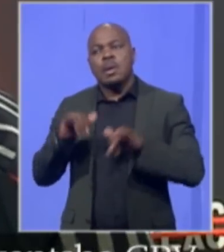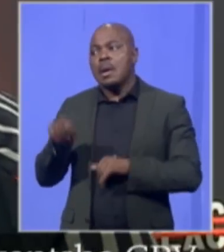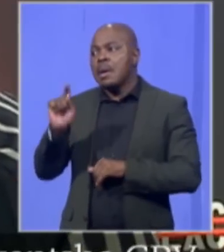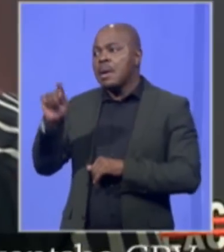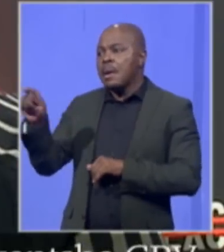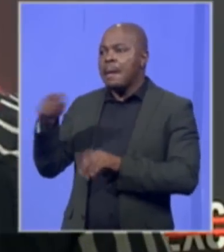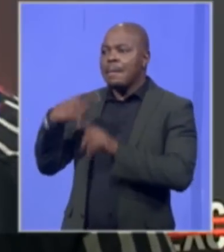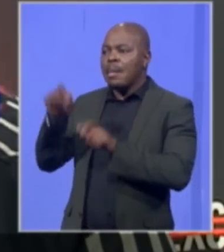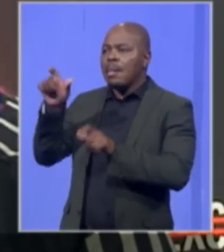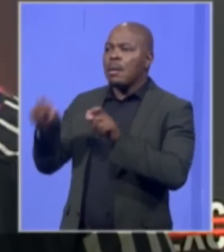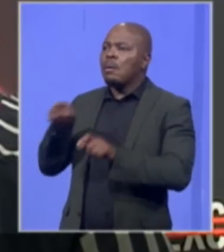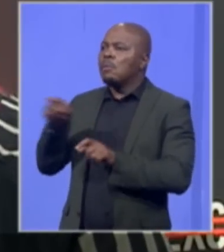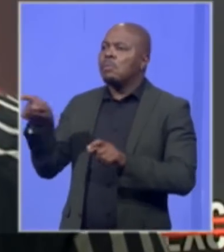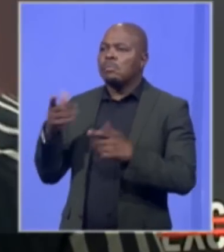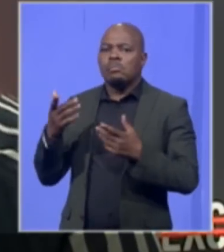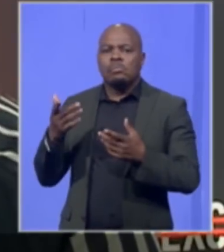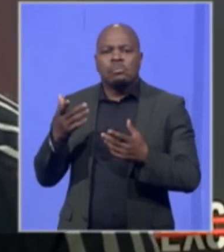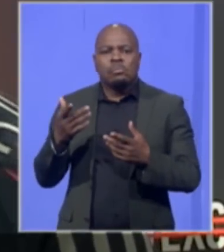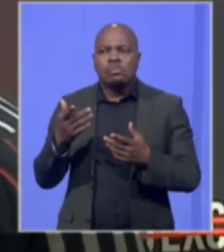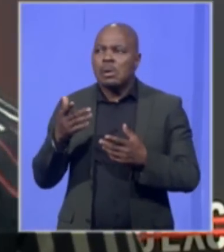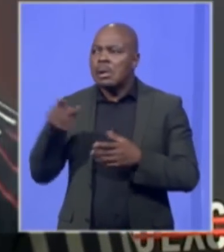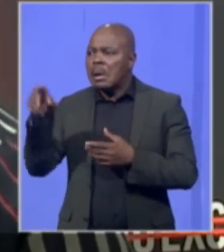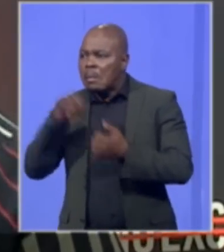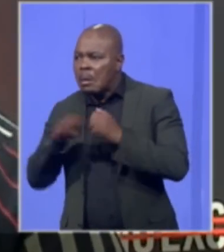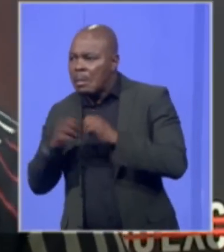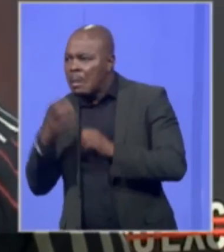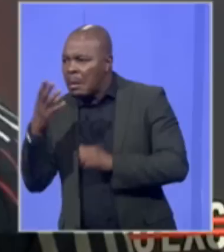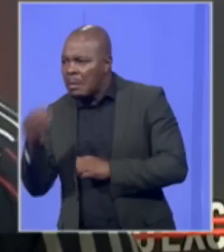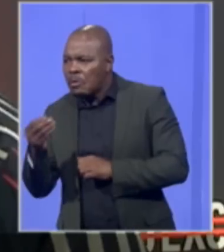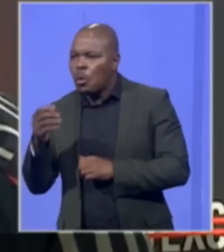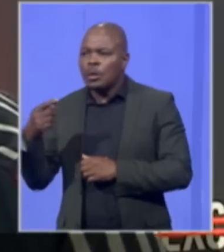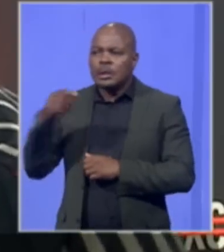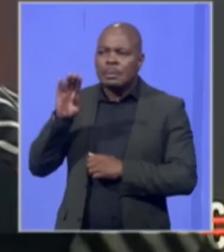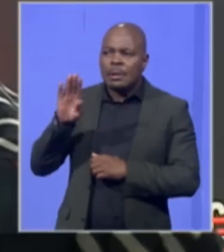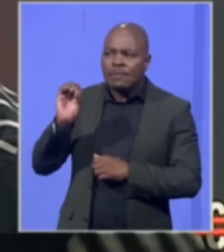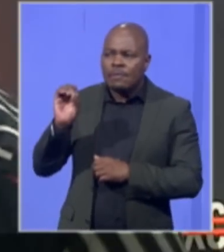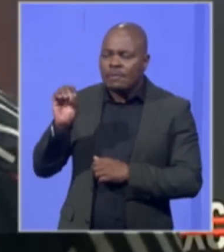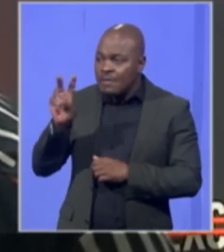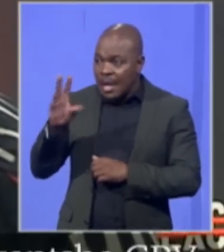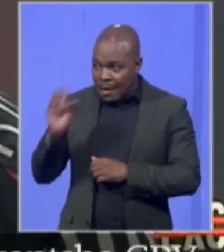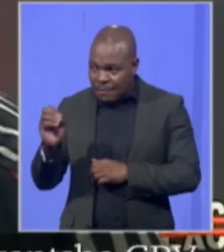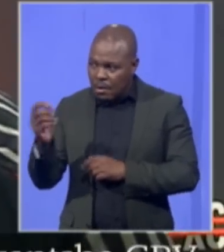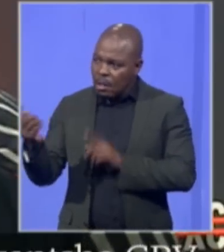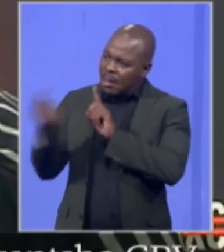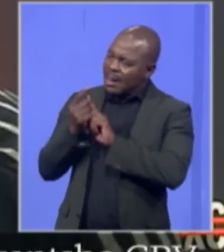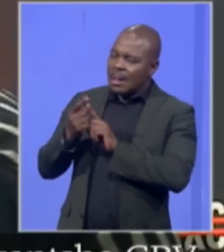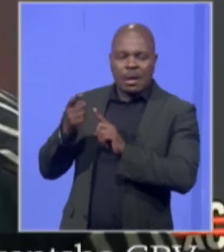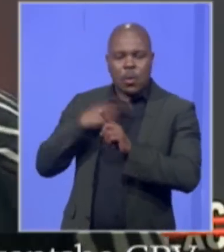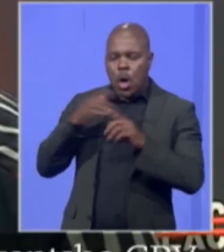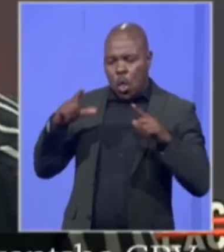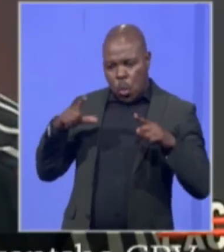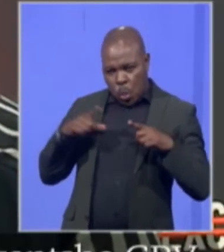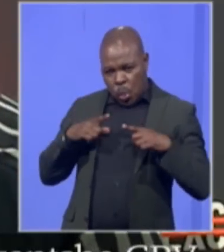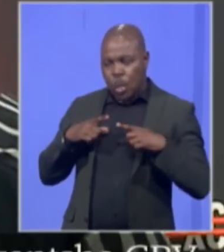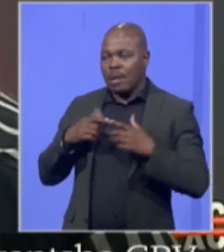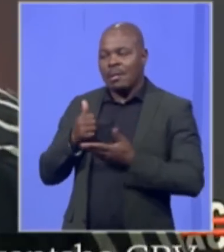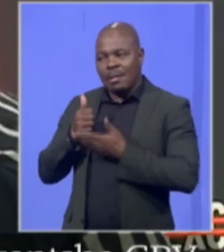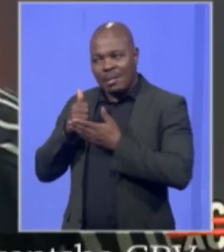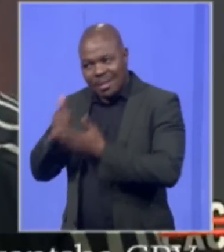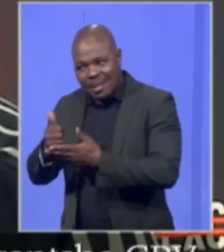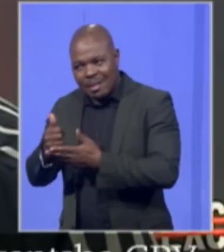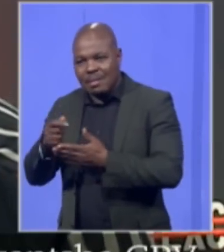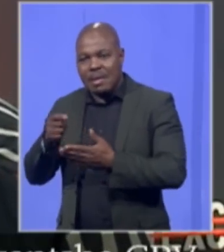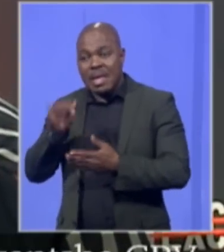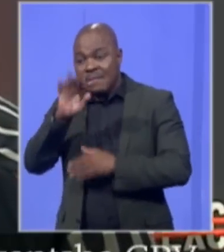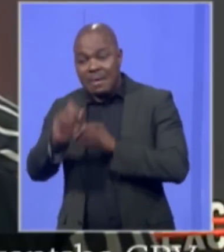players to actually come to us when they have experienced gender-based violence, but we are proactively and preventatively actually